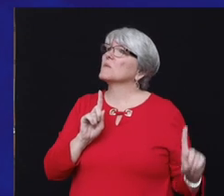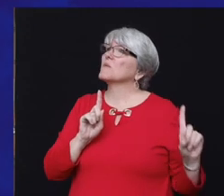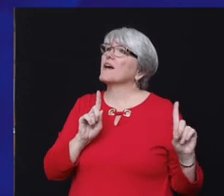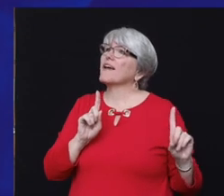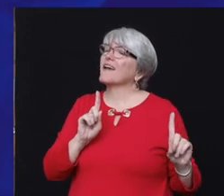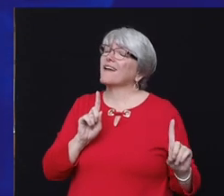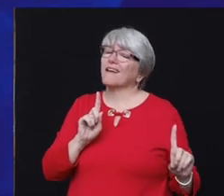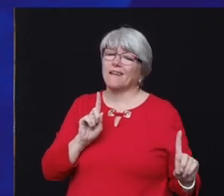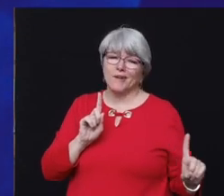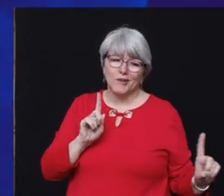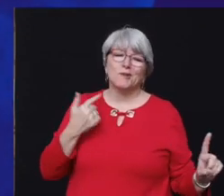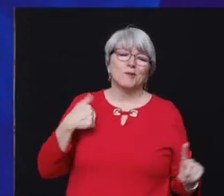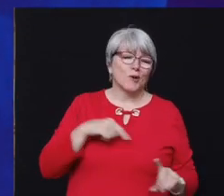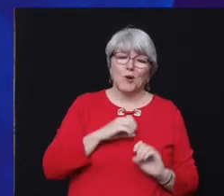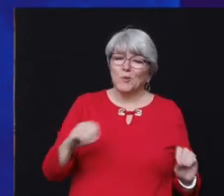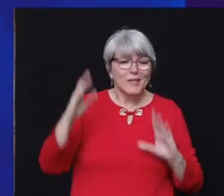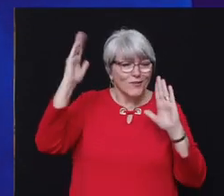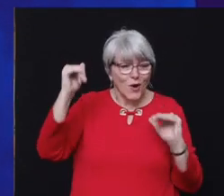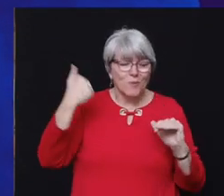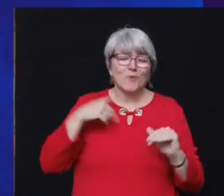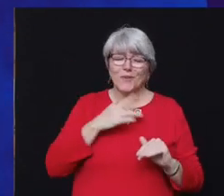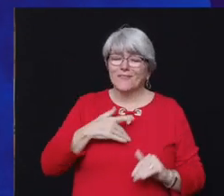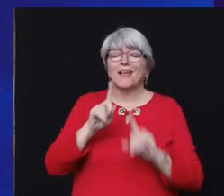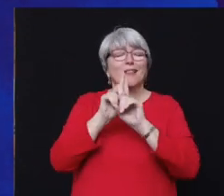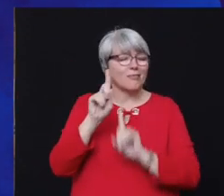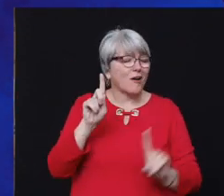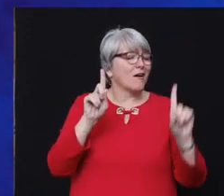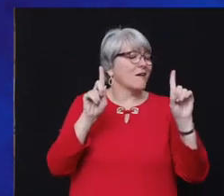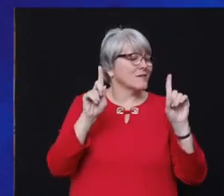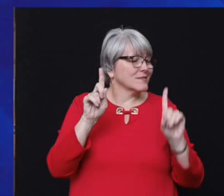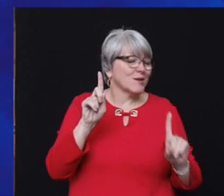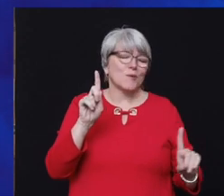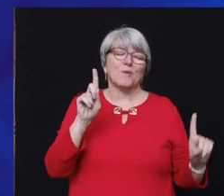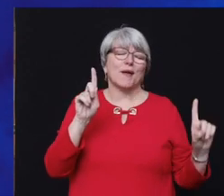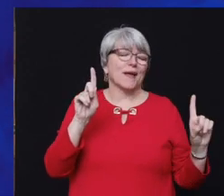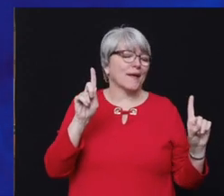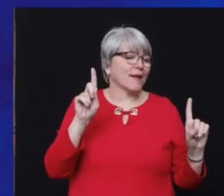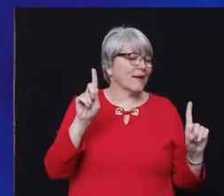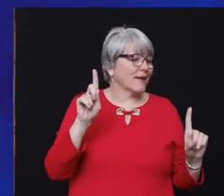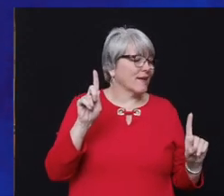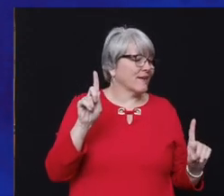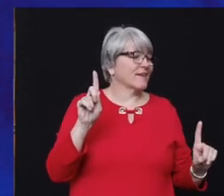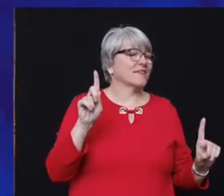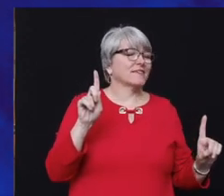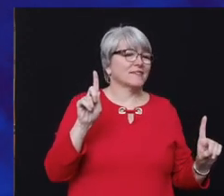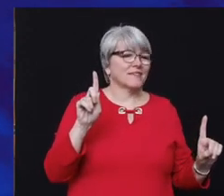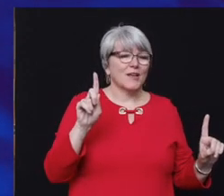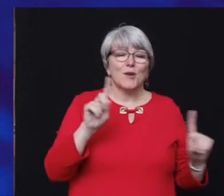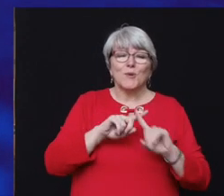lost our way. Oh, we've hopelessly lost our